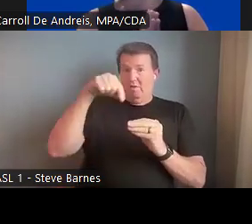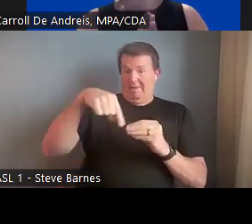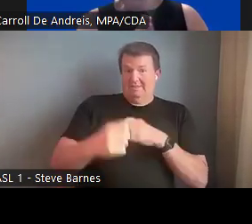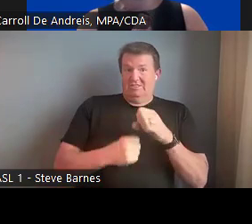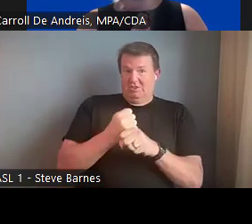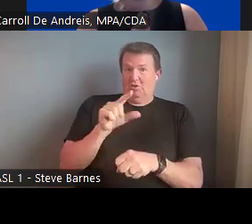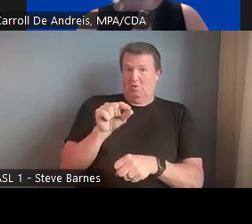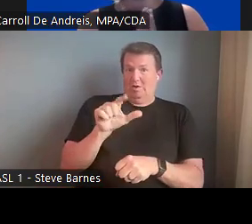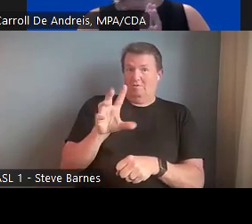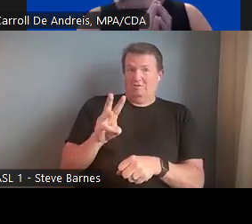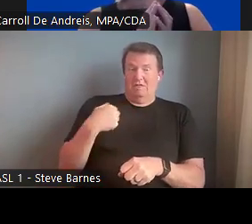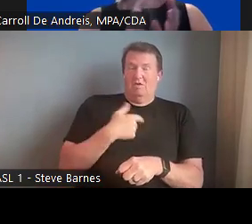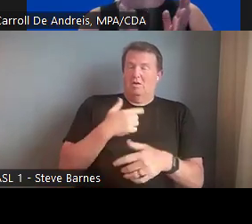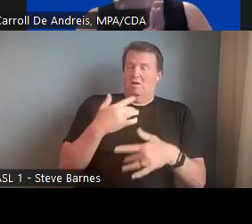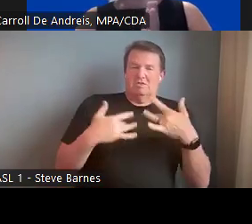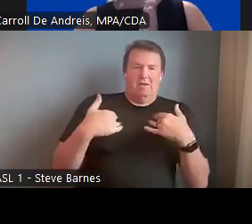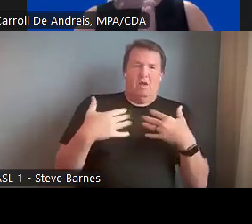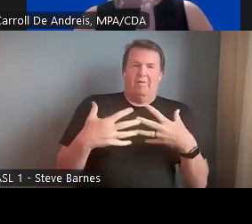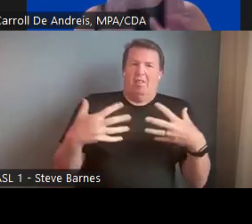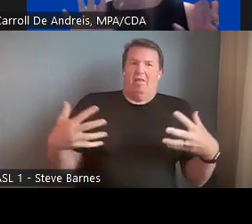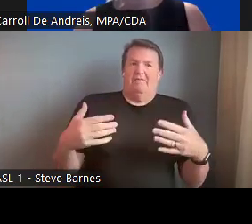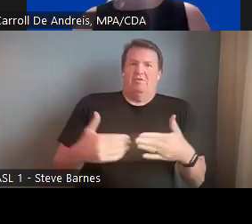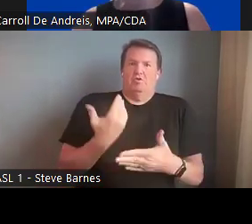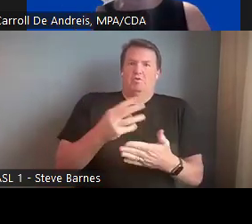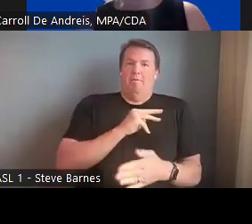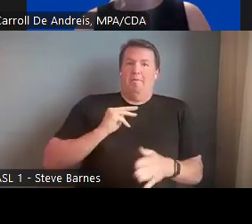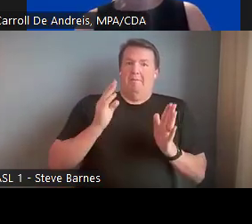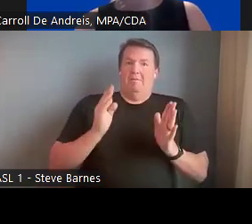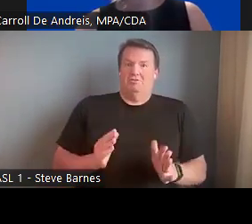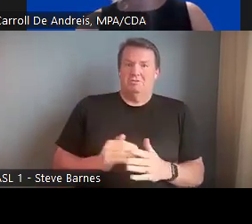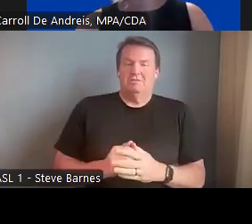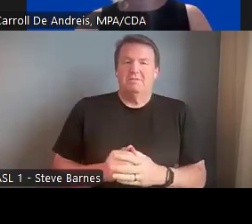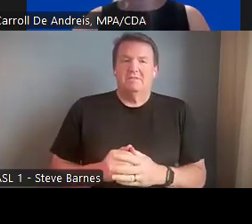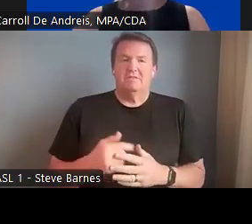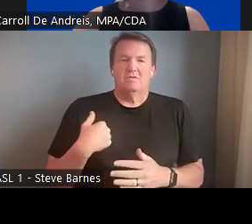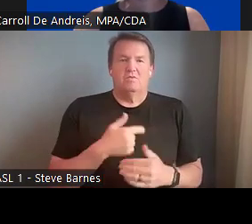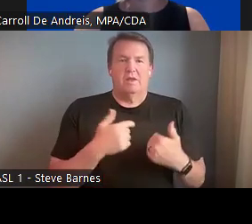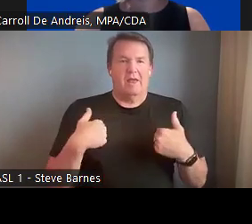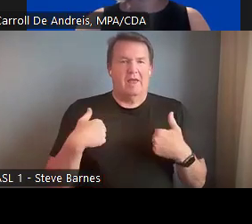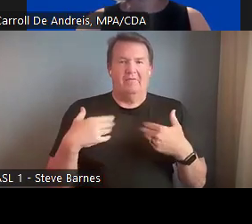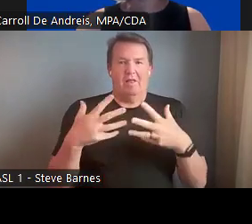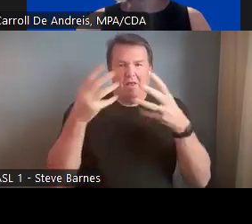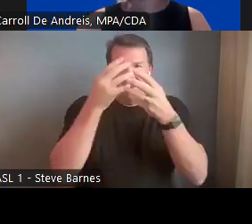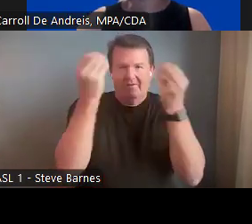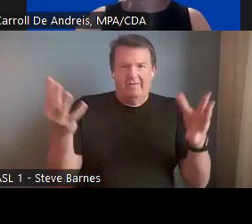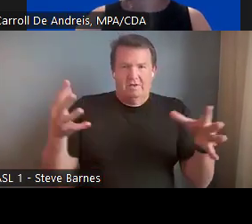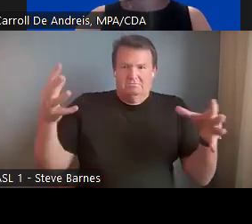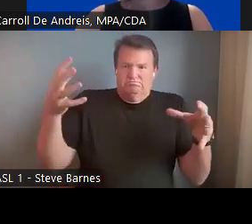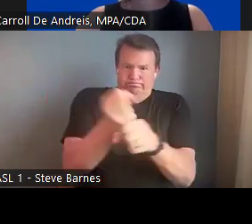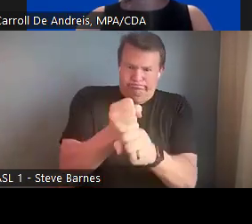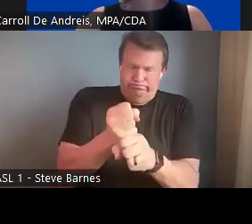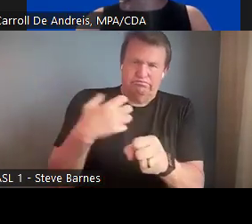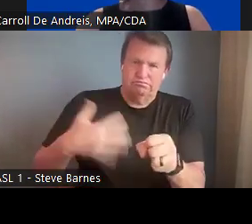excited. We have a lot of new members. We have a packed agenda, so thank you for joining